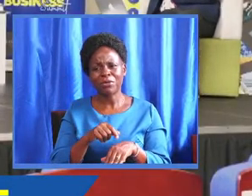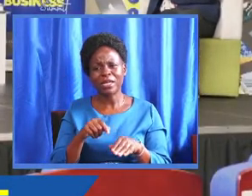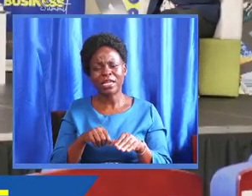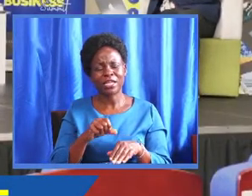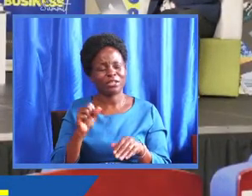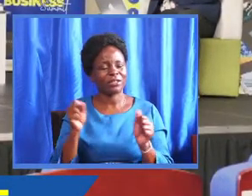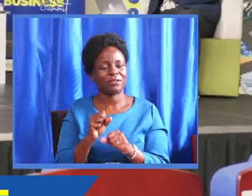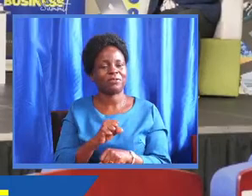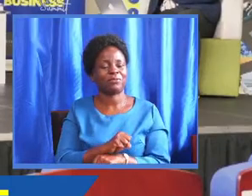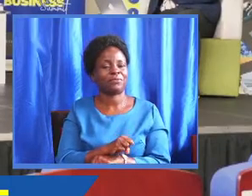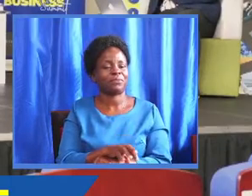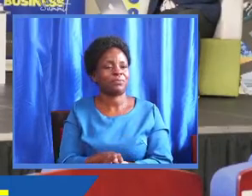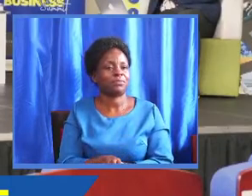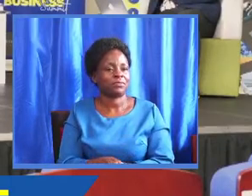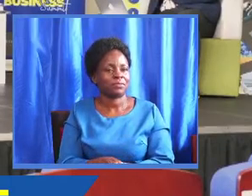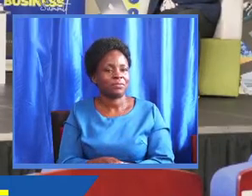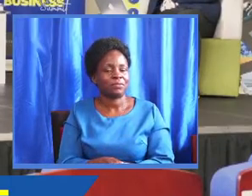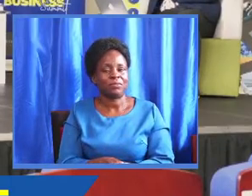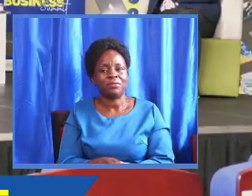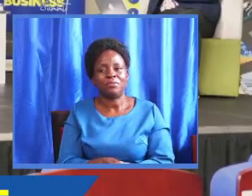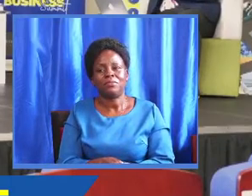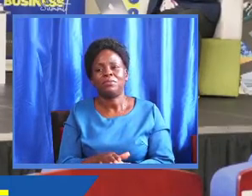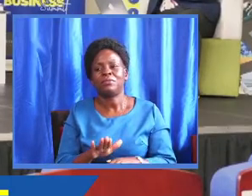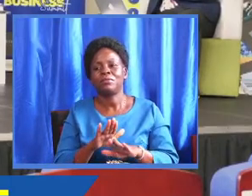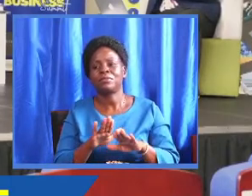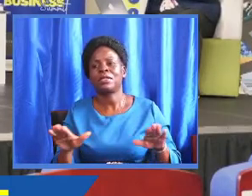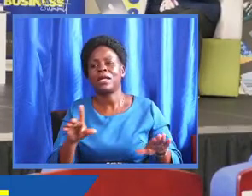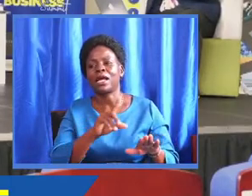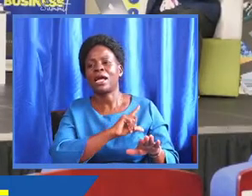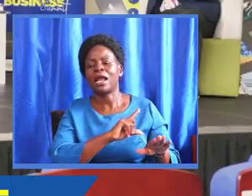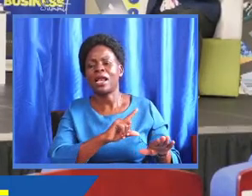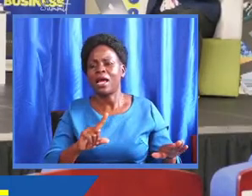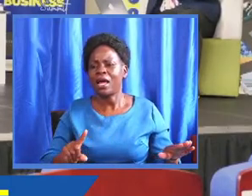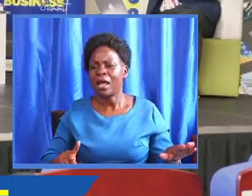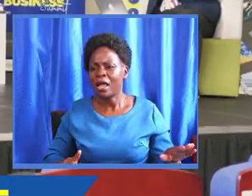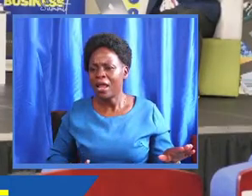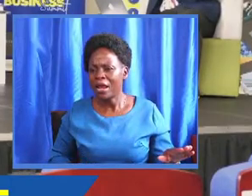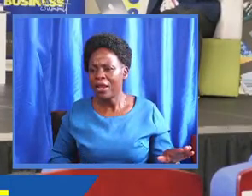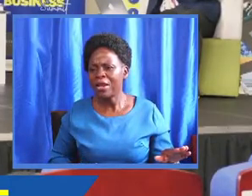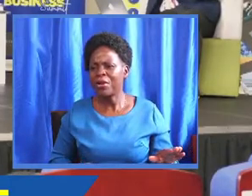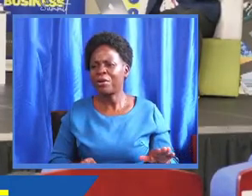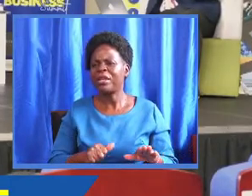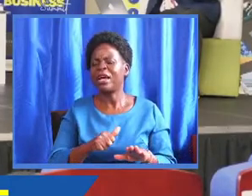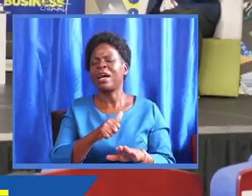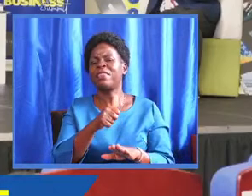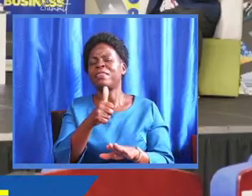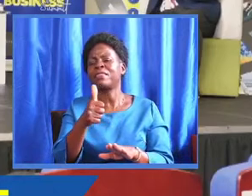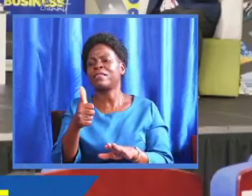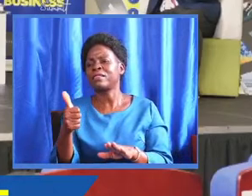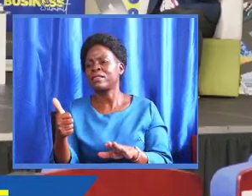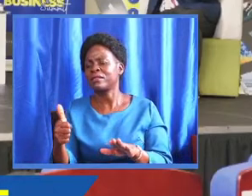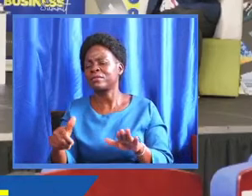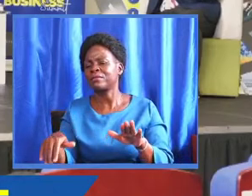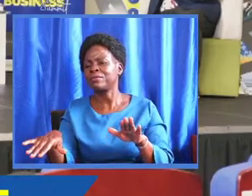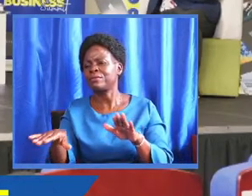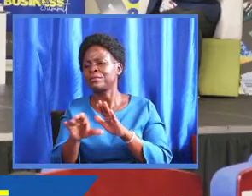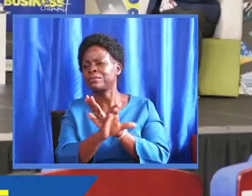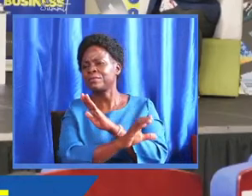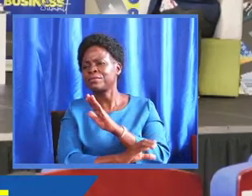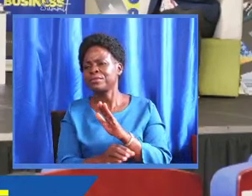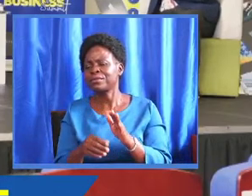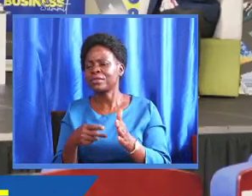pandemic generally, how does a landlord like yourself, like the others in CBD and elsewhere in the country,